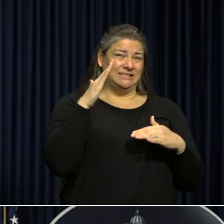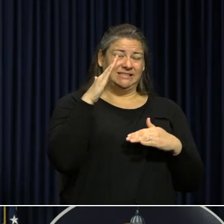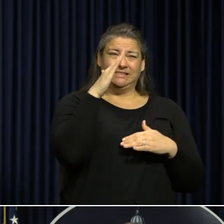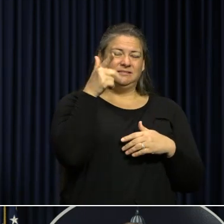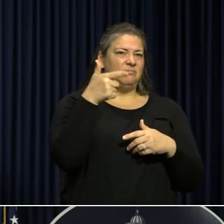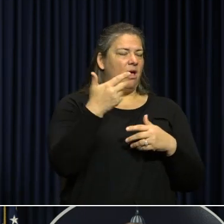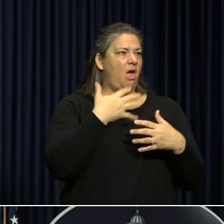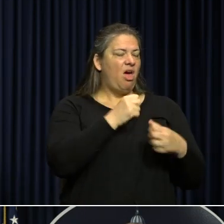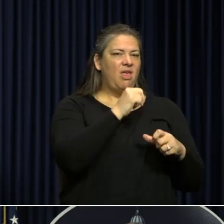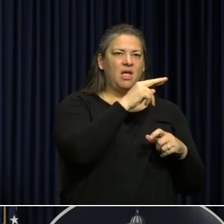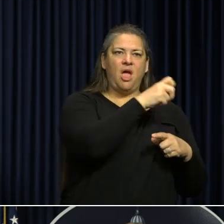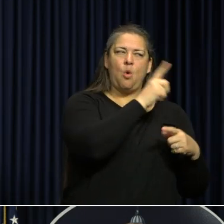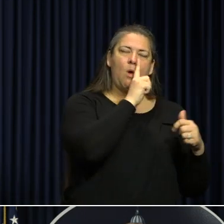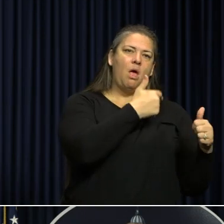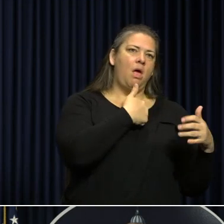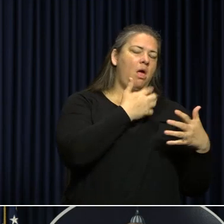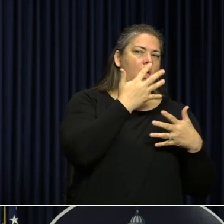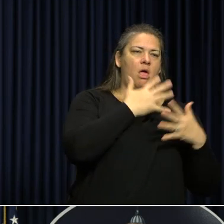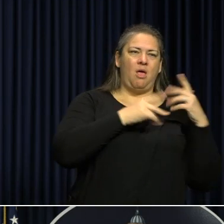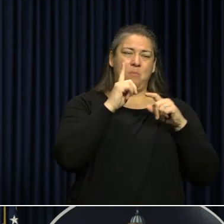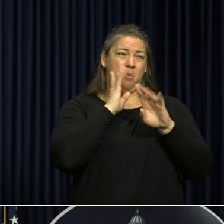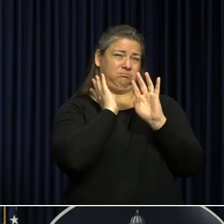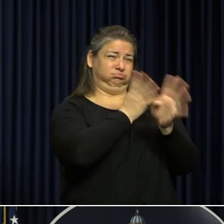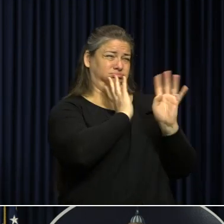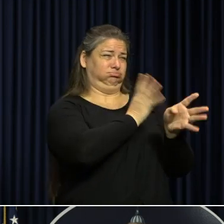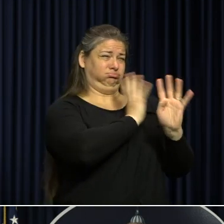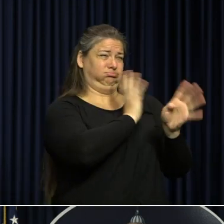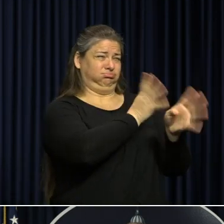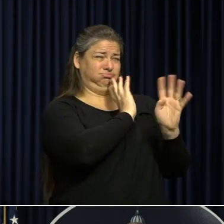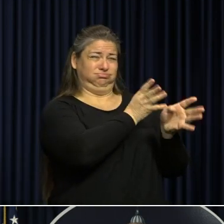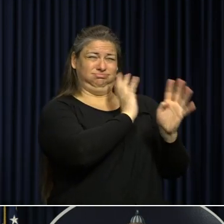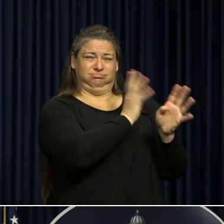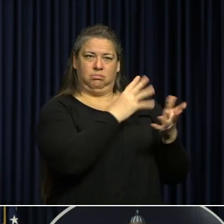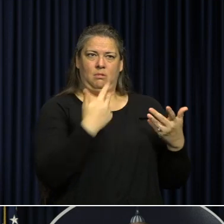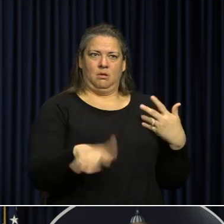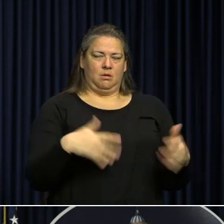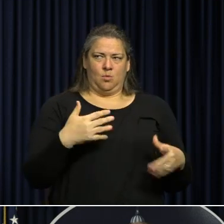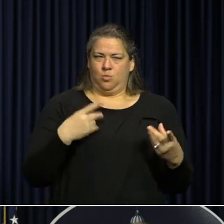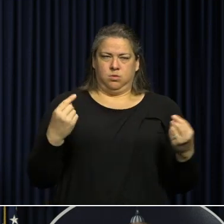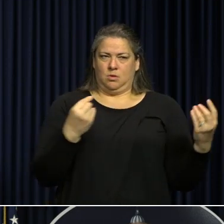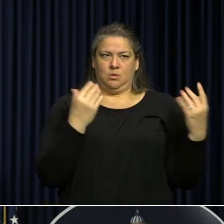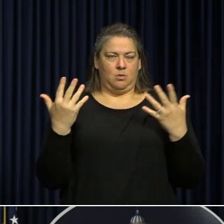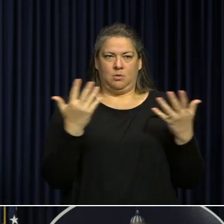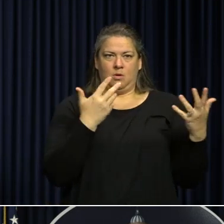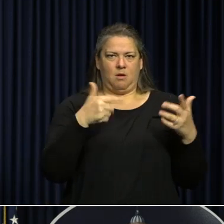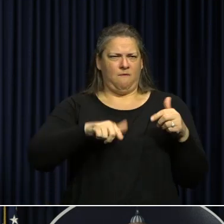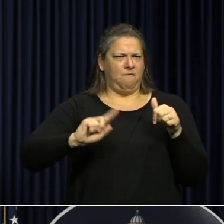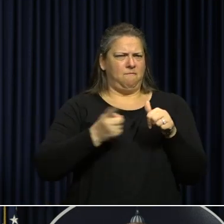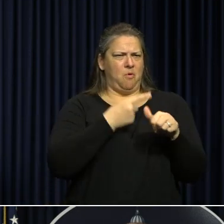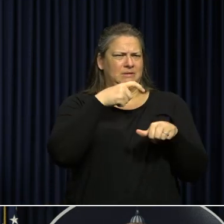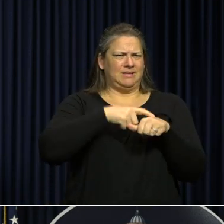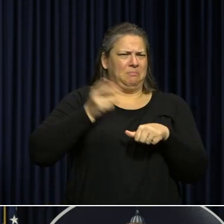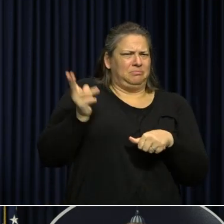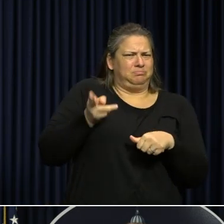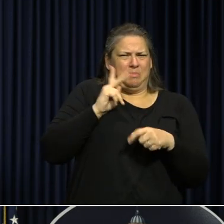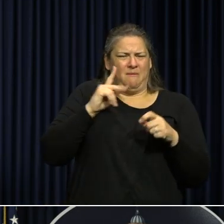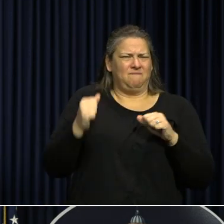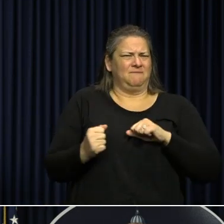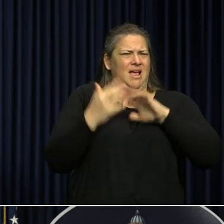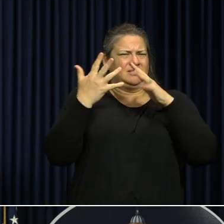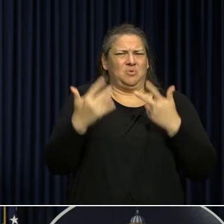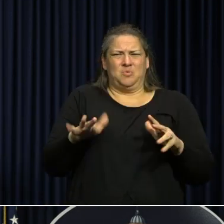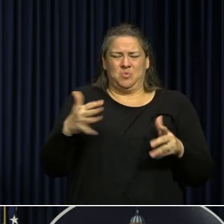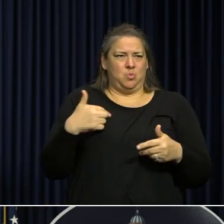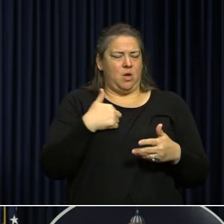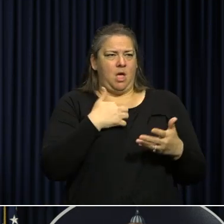healthcare capacity. You've done something that no one that's ever faced something like this has ever done before. So